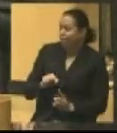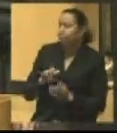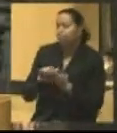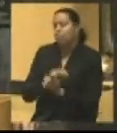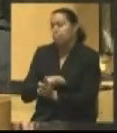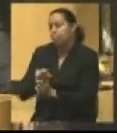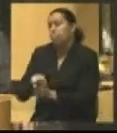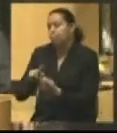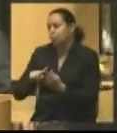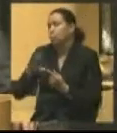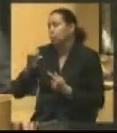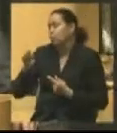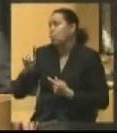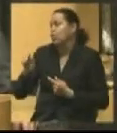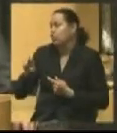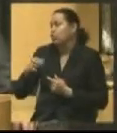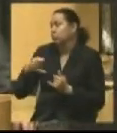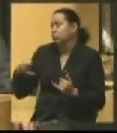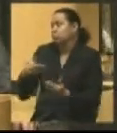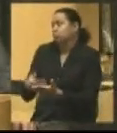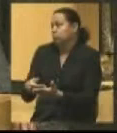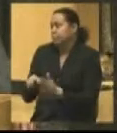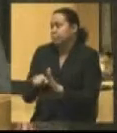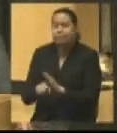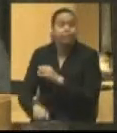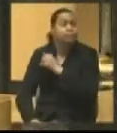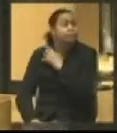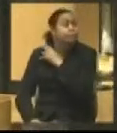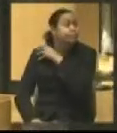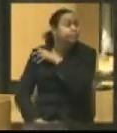to the border states. Thank you very much.